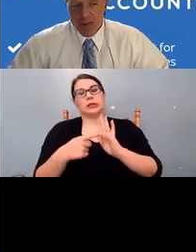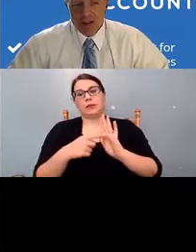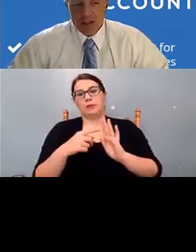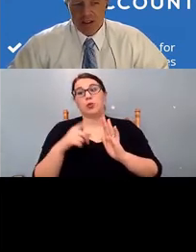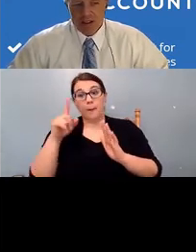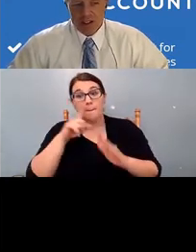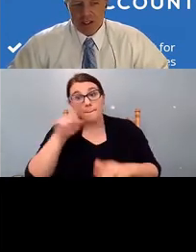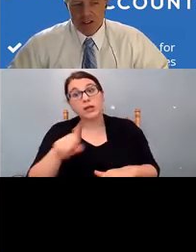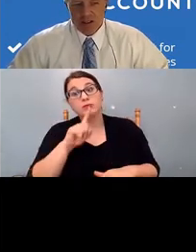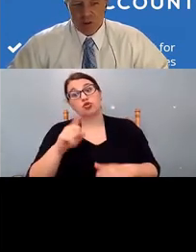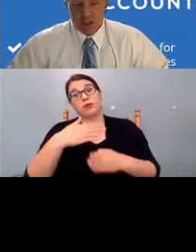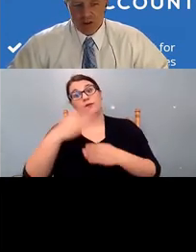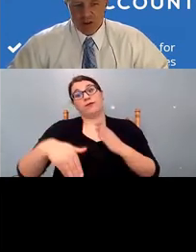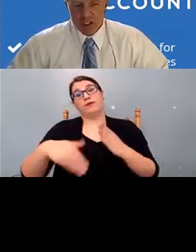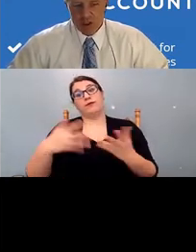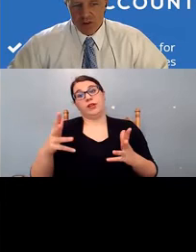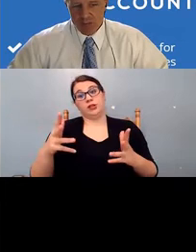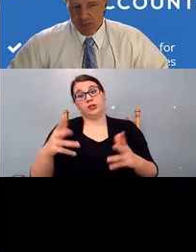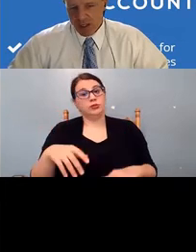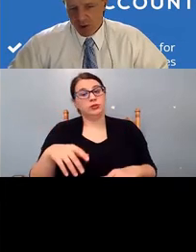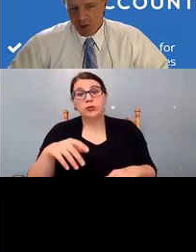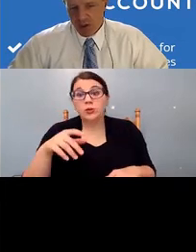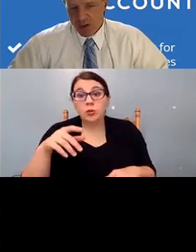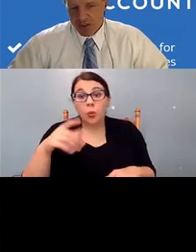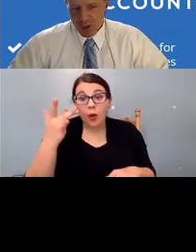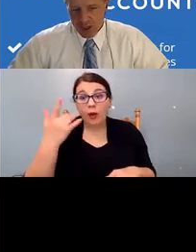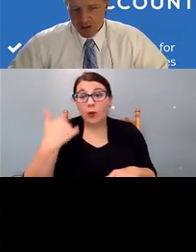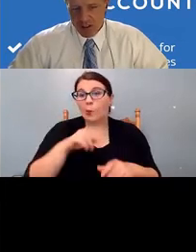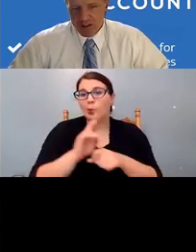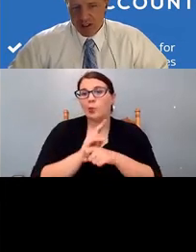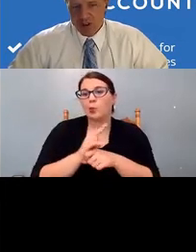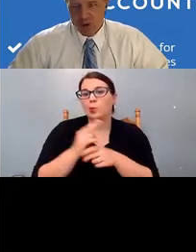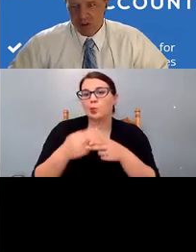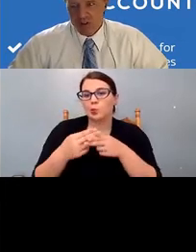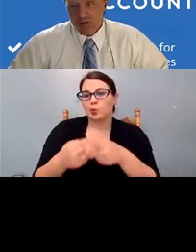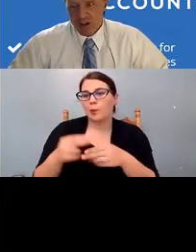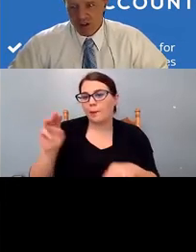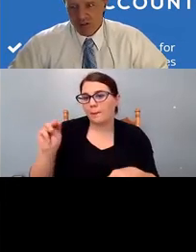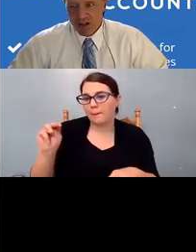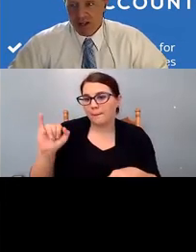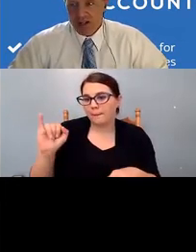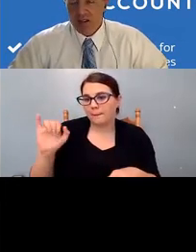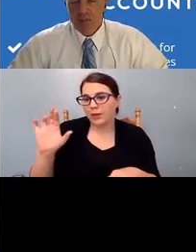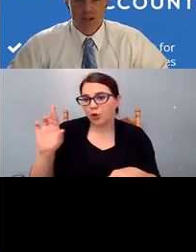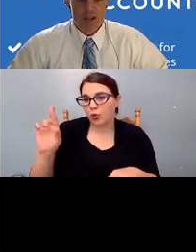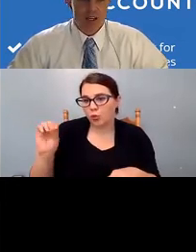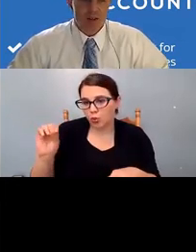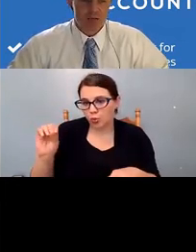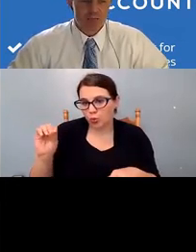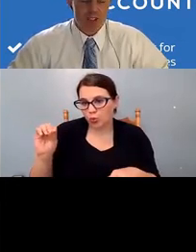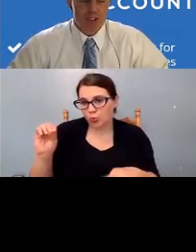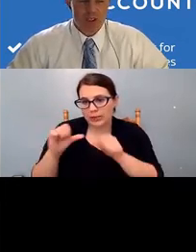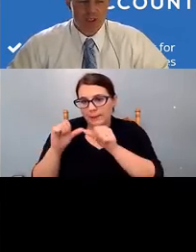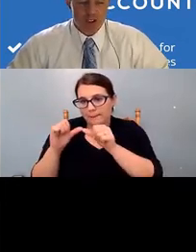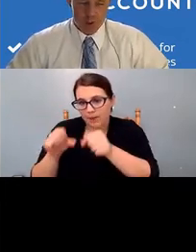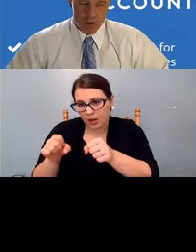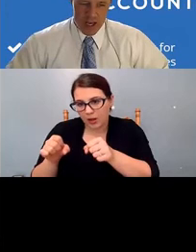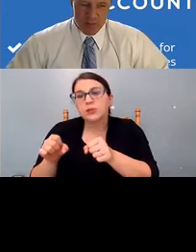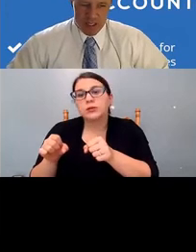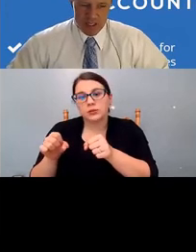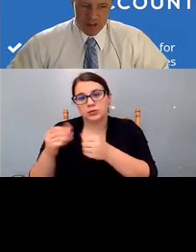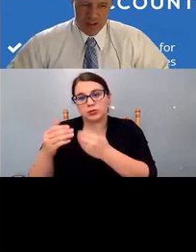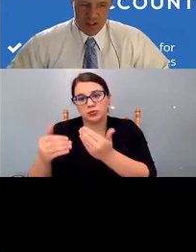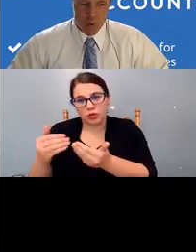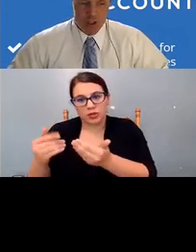there is that we currently use a micro deposit process in order to verify the bank account. So what